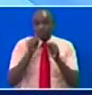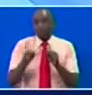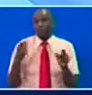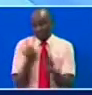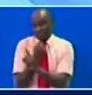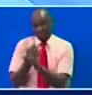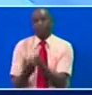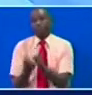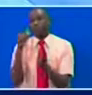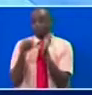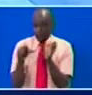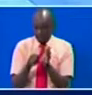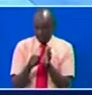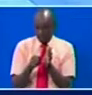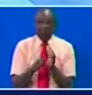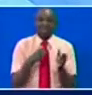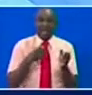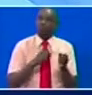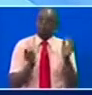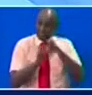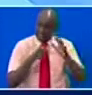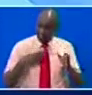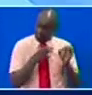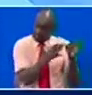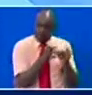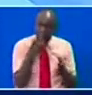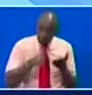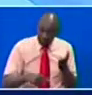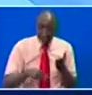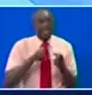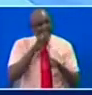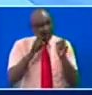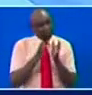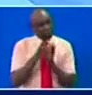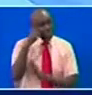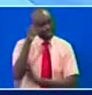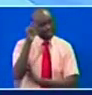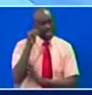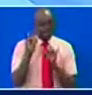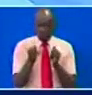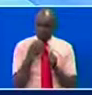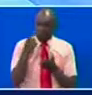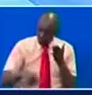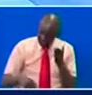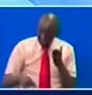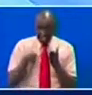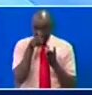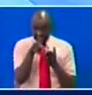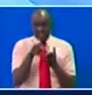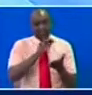issues. Treasury Cabinet Secretary Henry Rotich, in an exclusive interview with KTN News, notes that the funds will